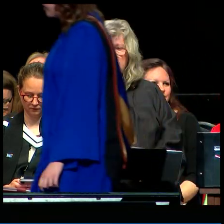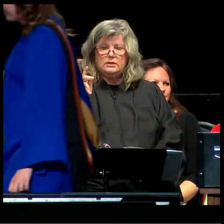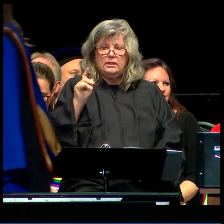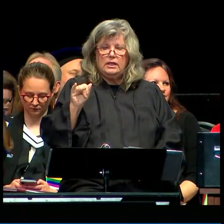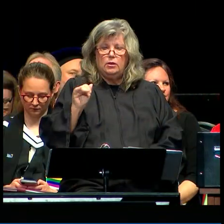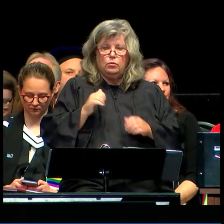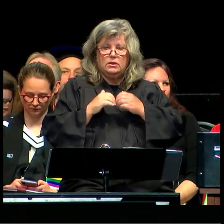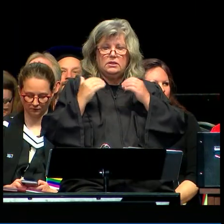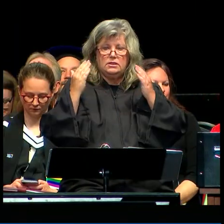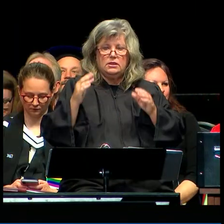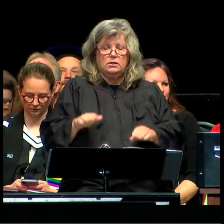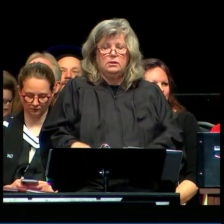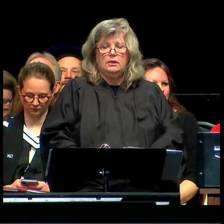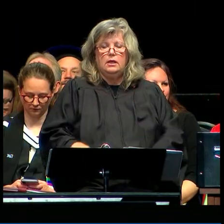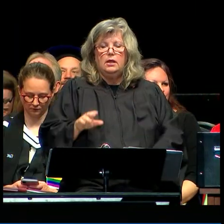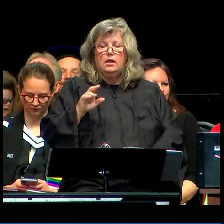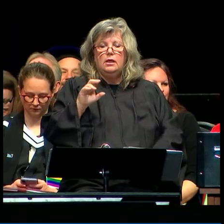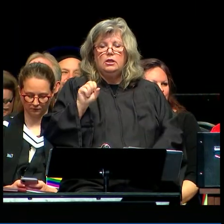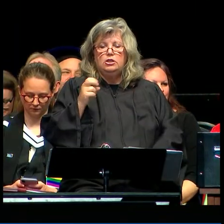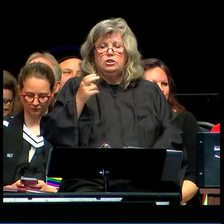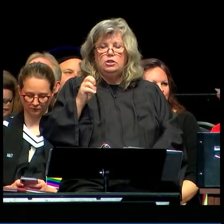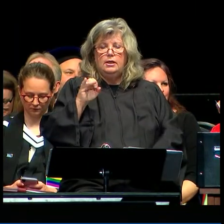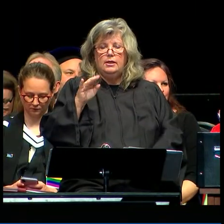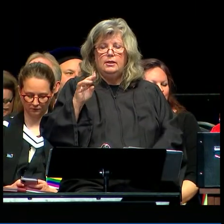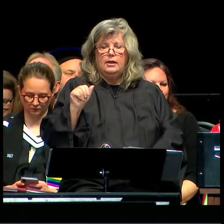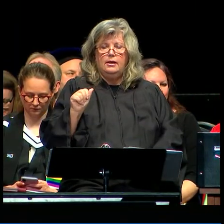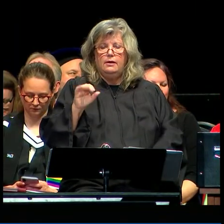Shayna Franco, with distinction.